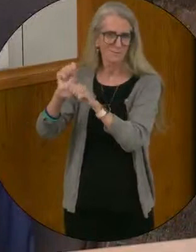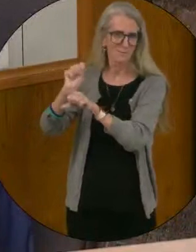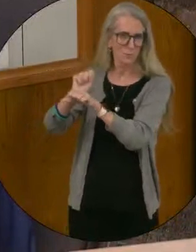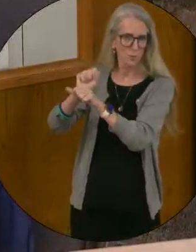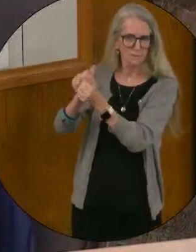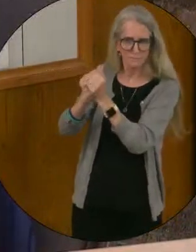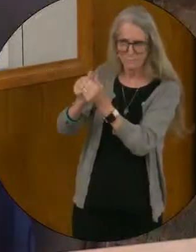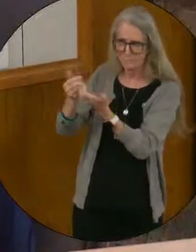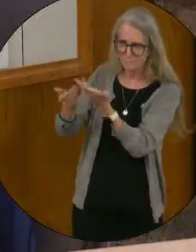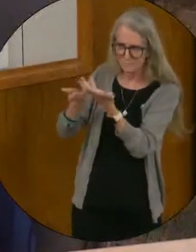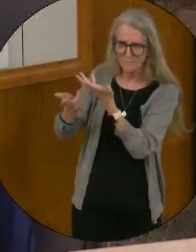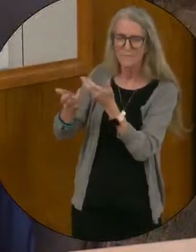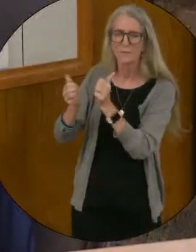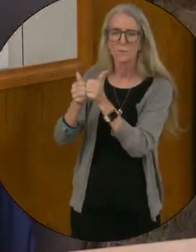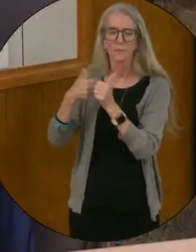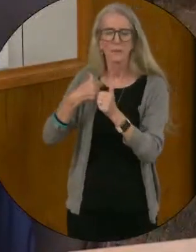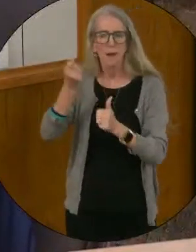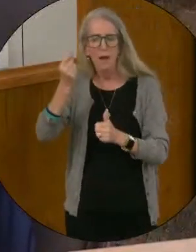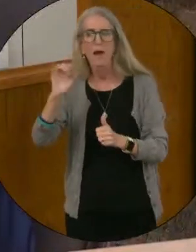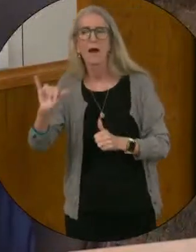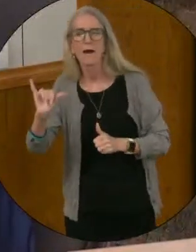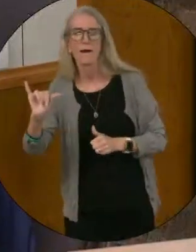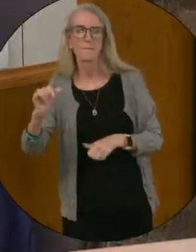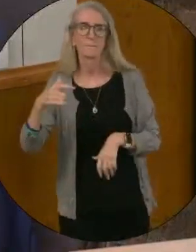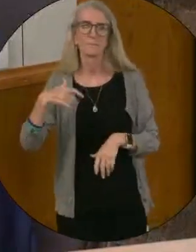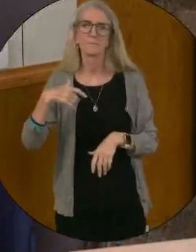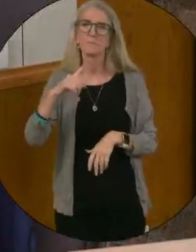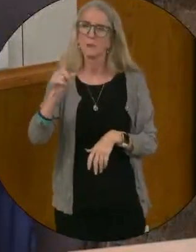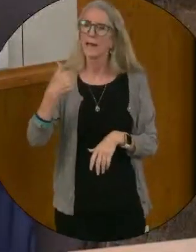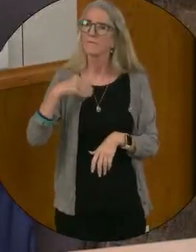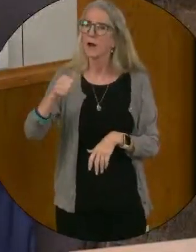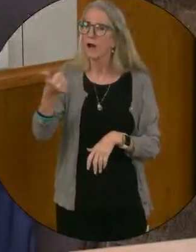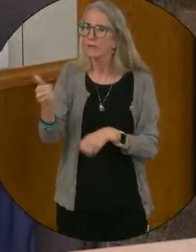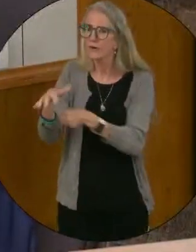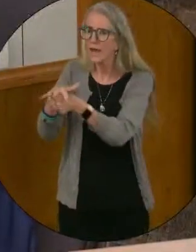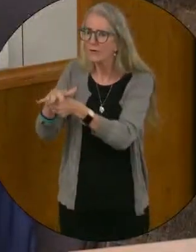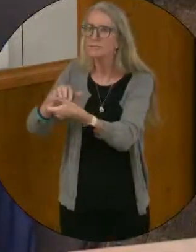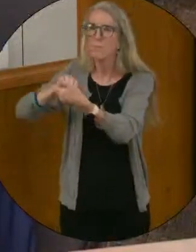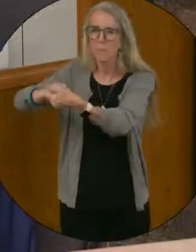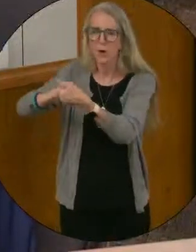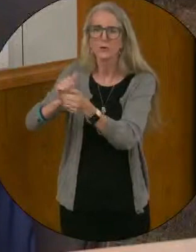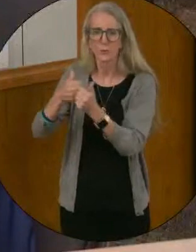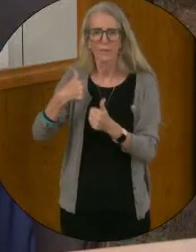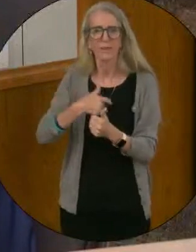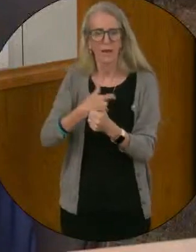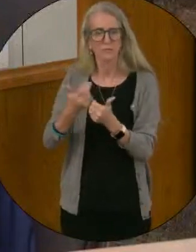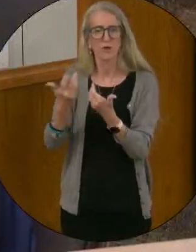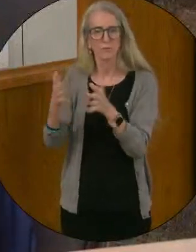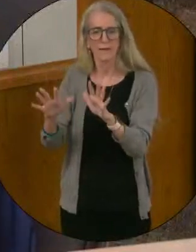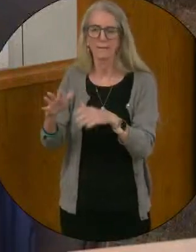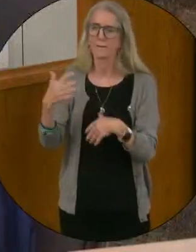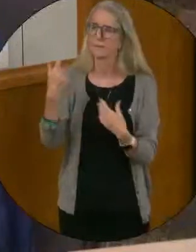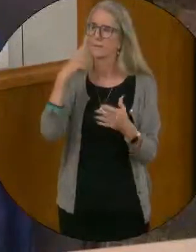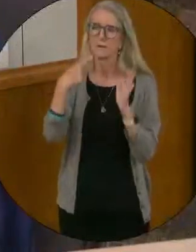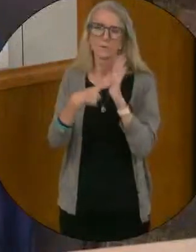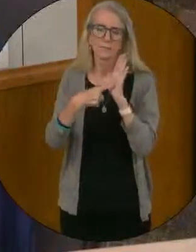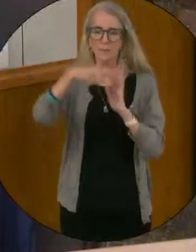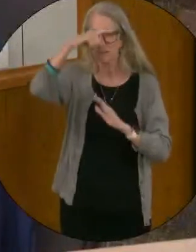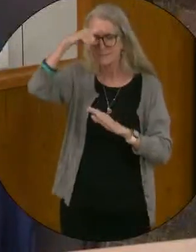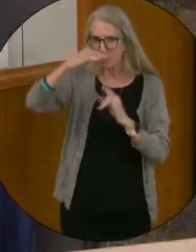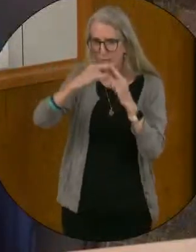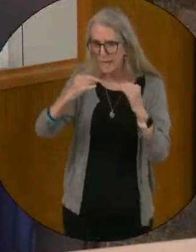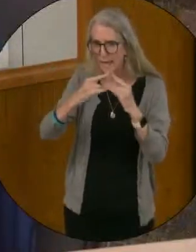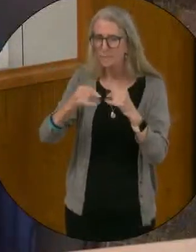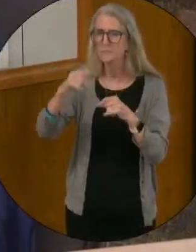But they do have some other areas that they partner with us in our summer camps and summer program,